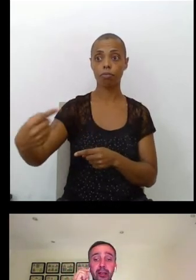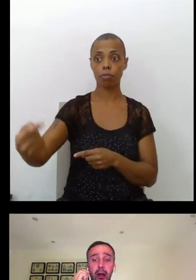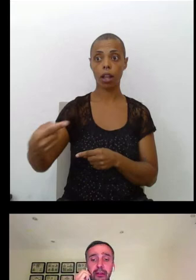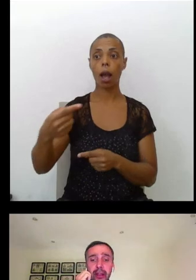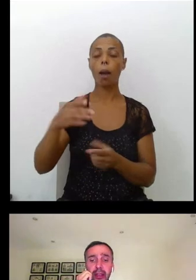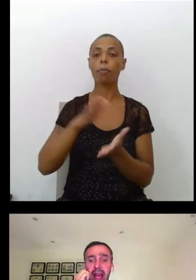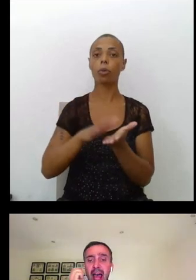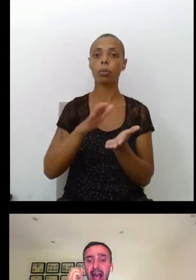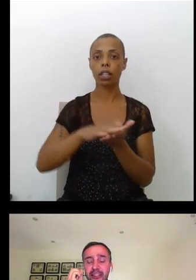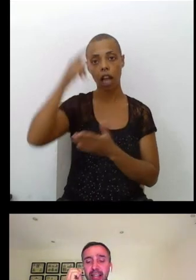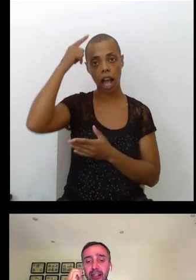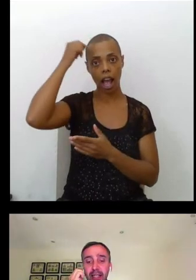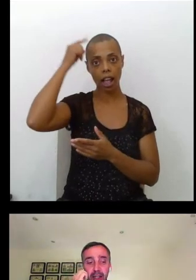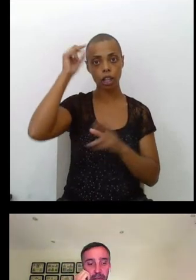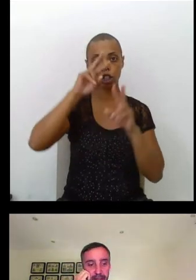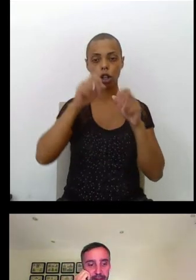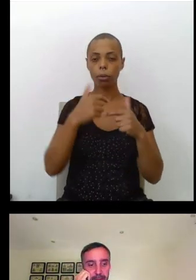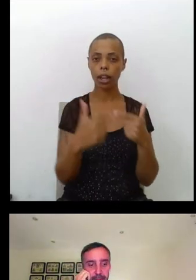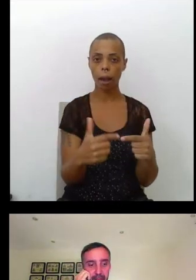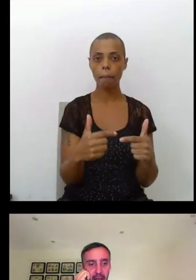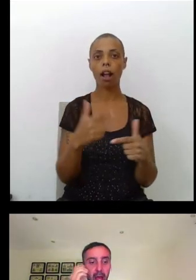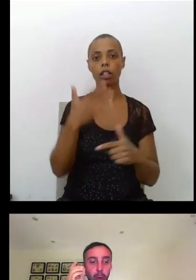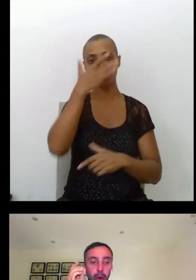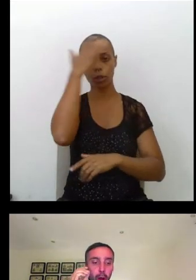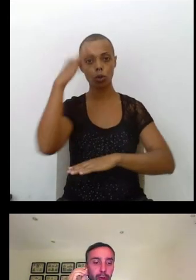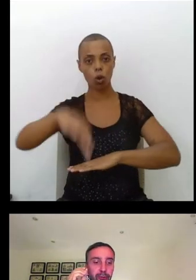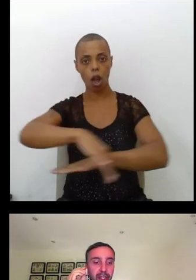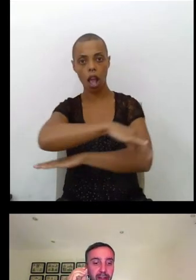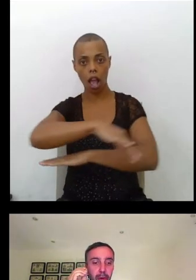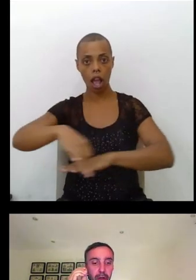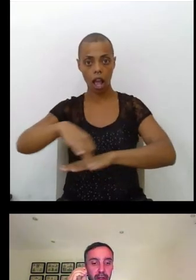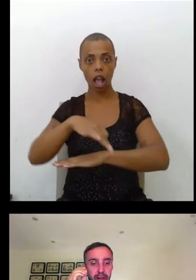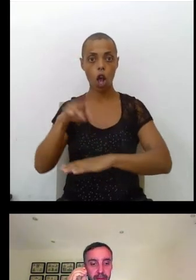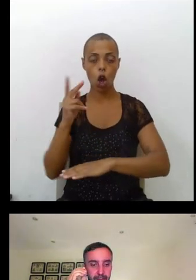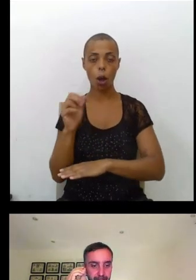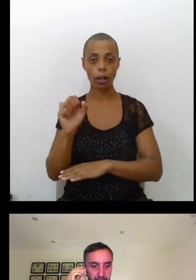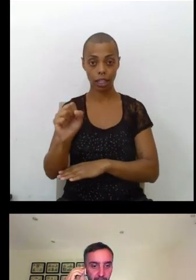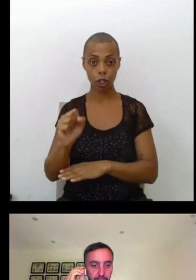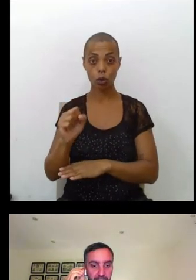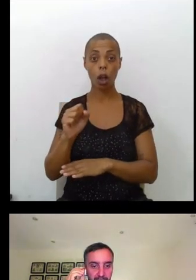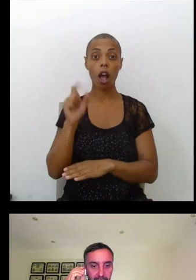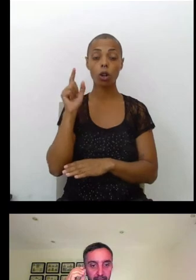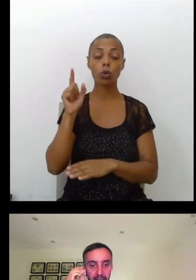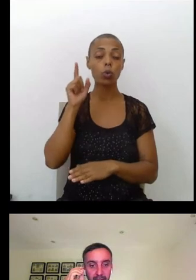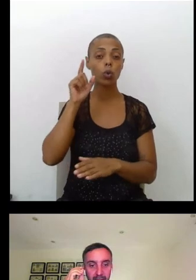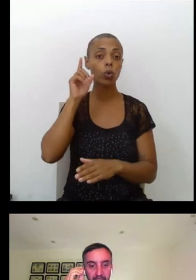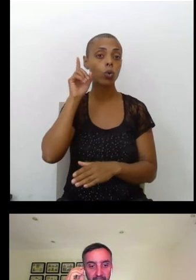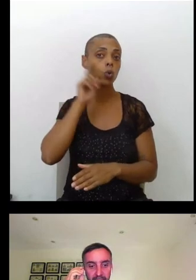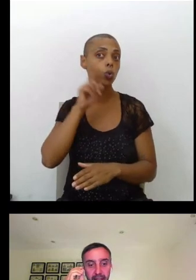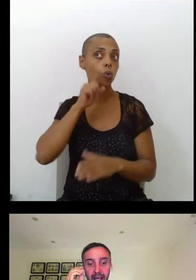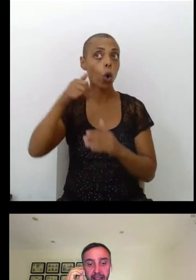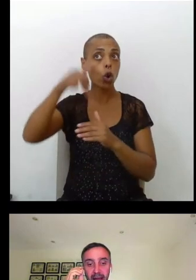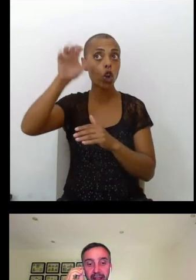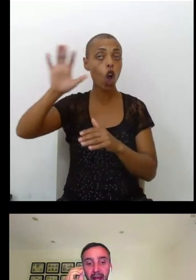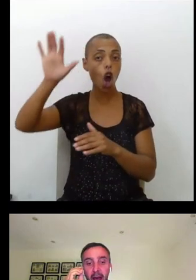the North American continent has steadily increased but all of these Works reveal is that